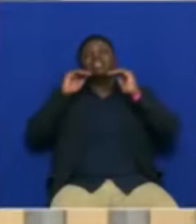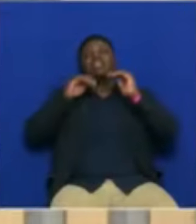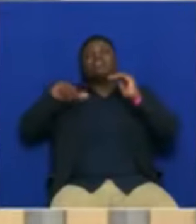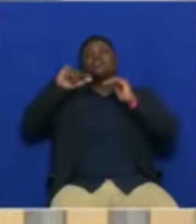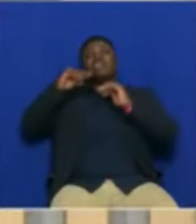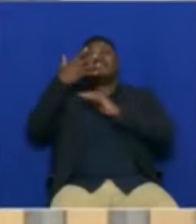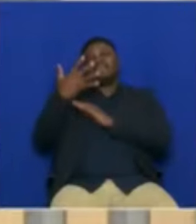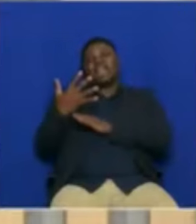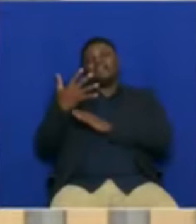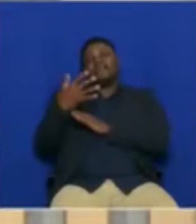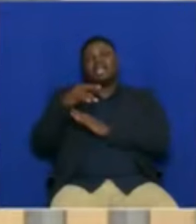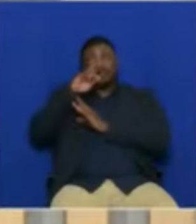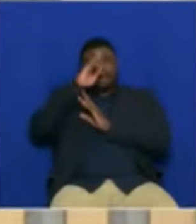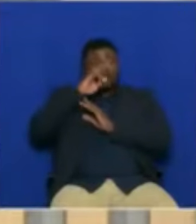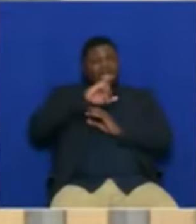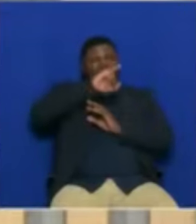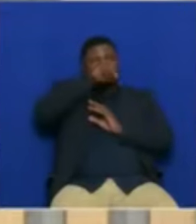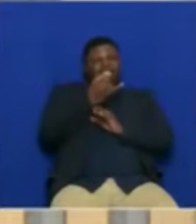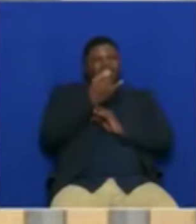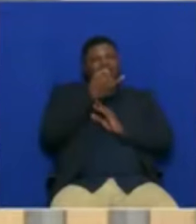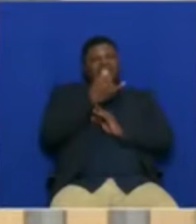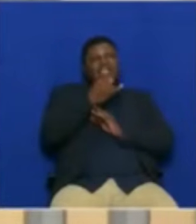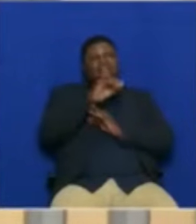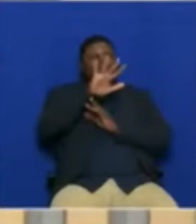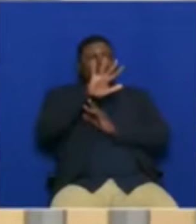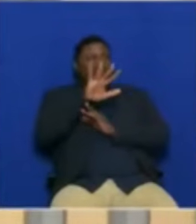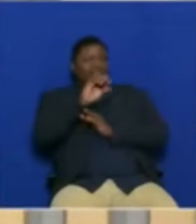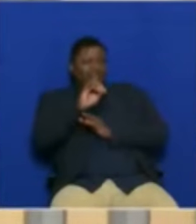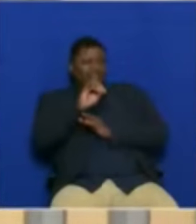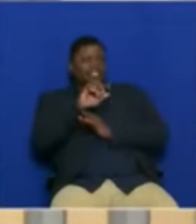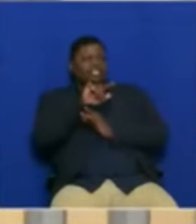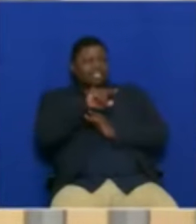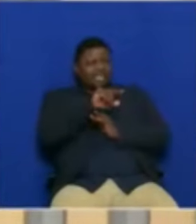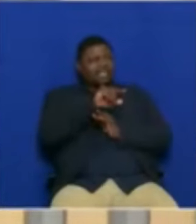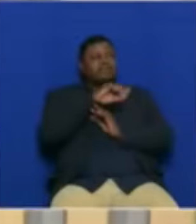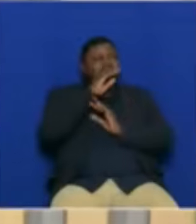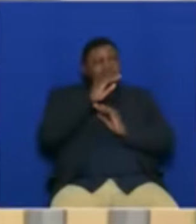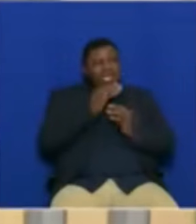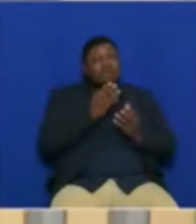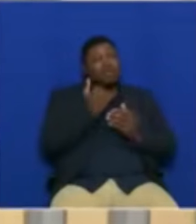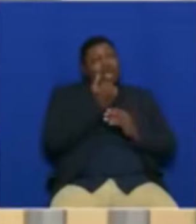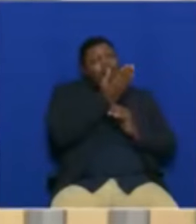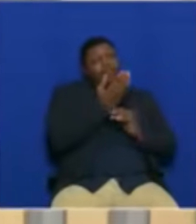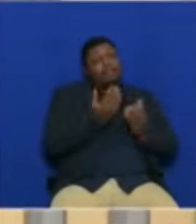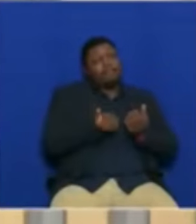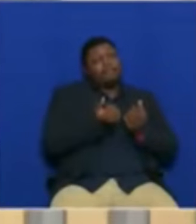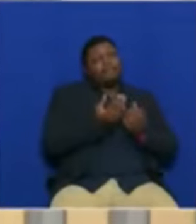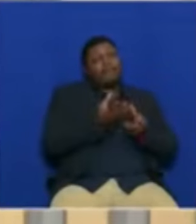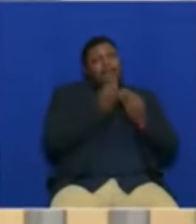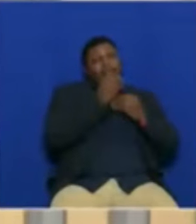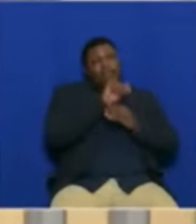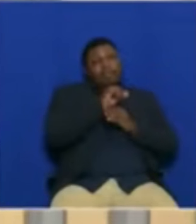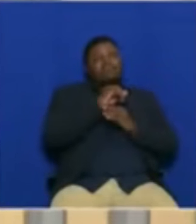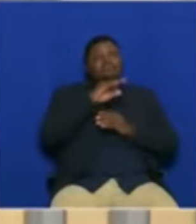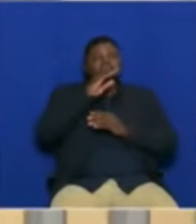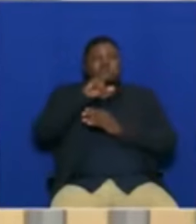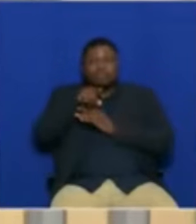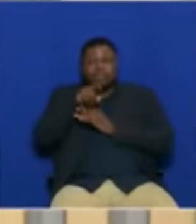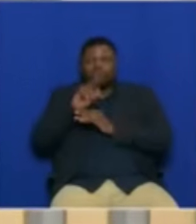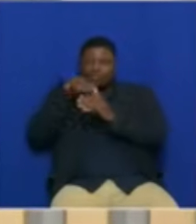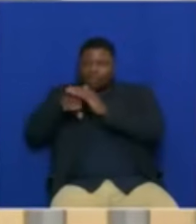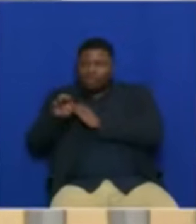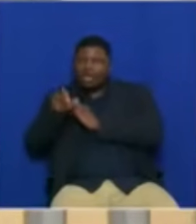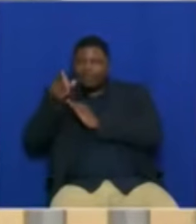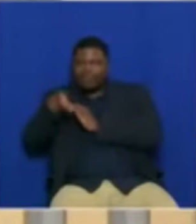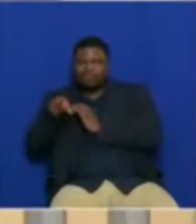a warrant, but we don't go to the person's house to execute the warrants. All since I've been at IDEC,